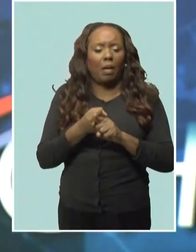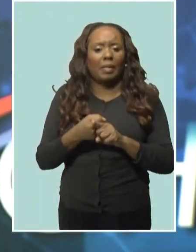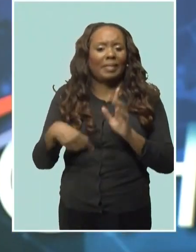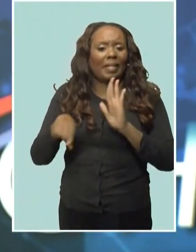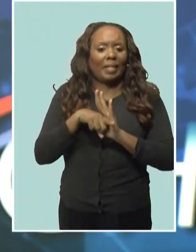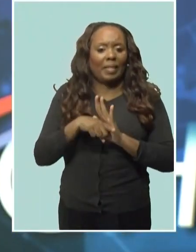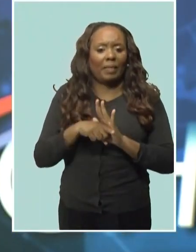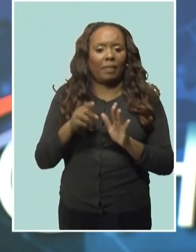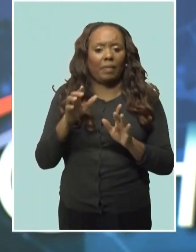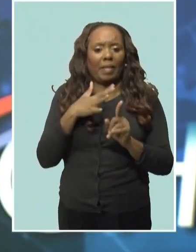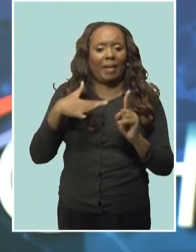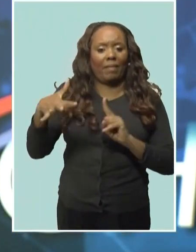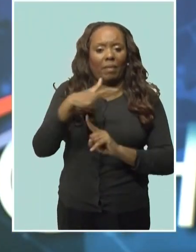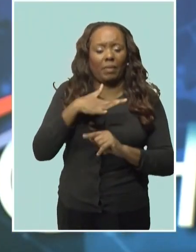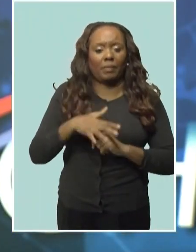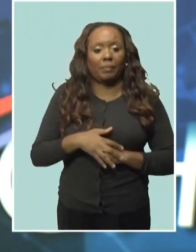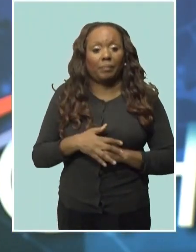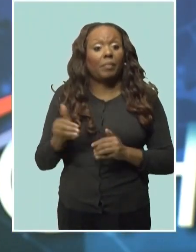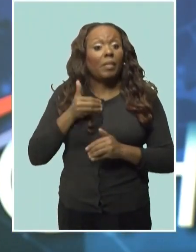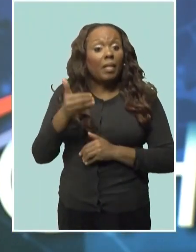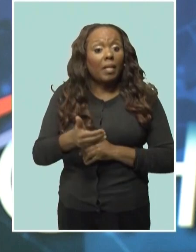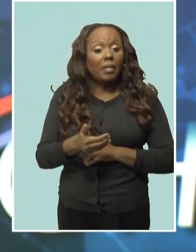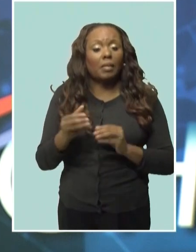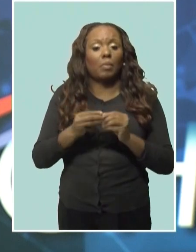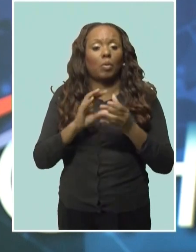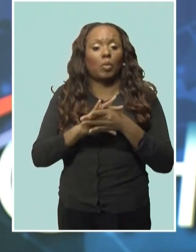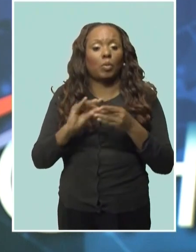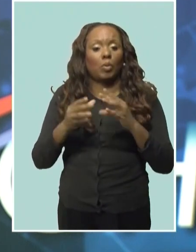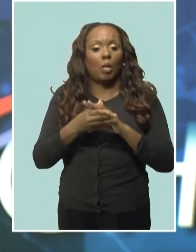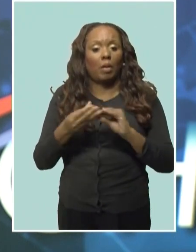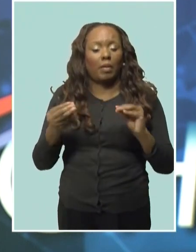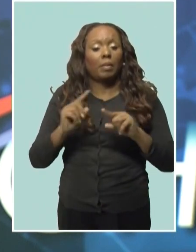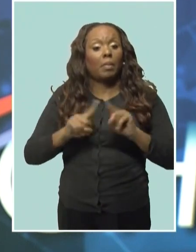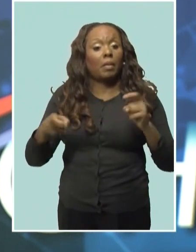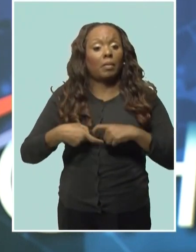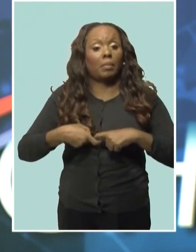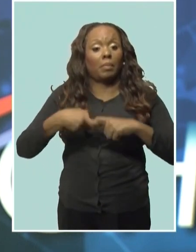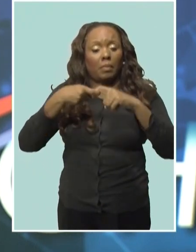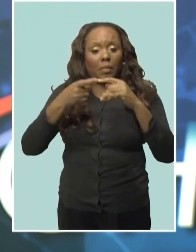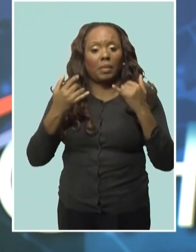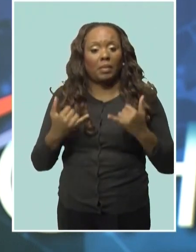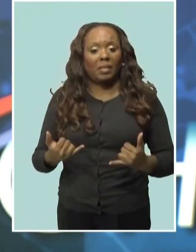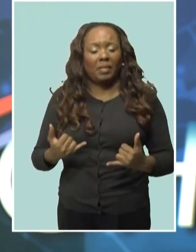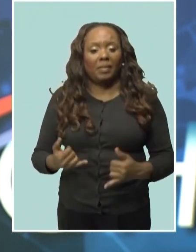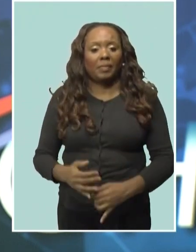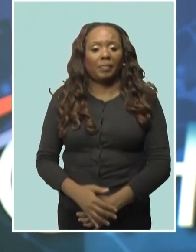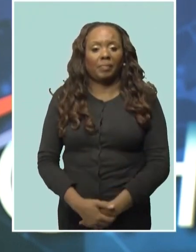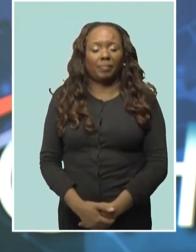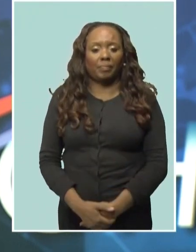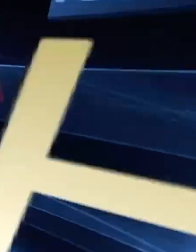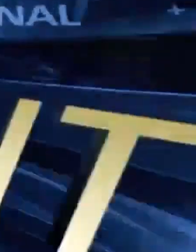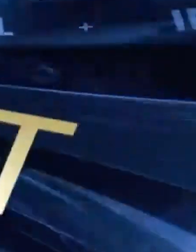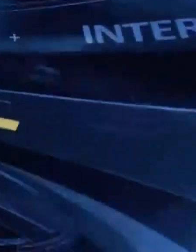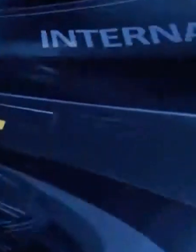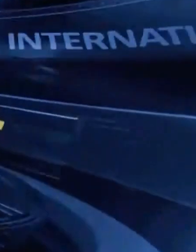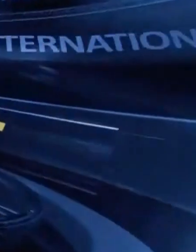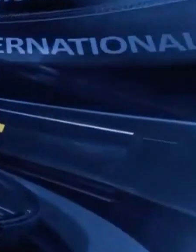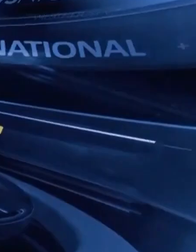break here, but coming up, a political analyst gives his view on the suspension of the DLP General Secretary.